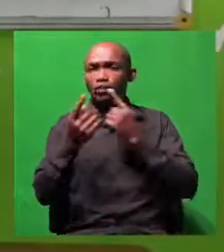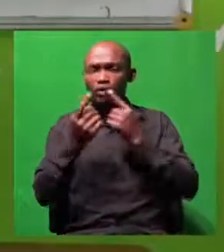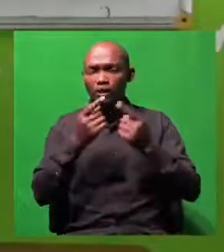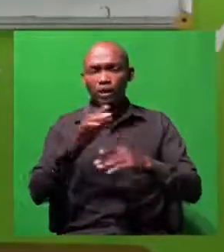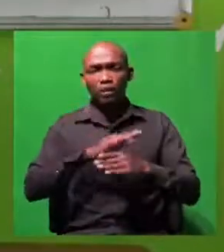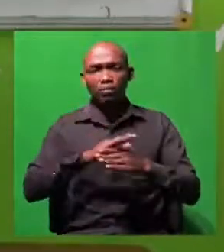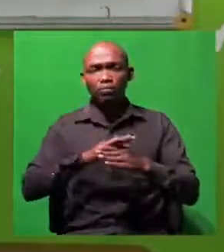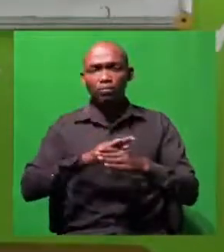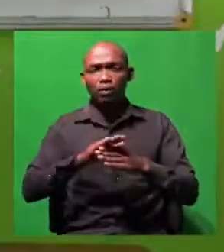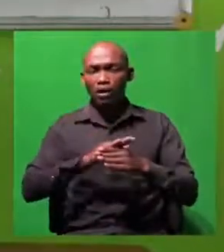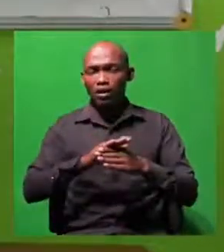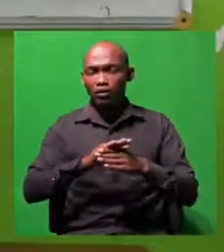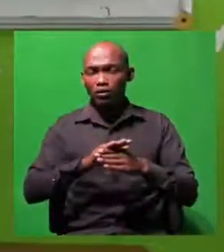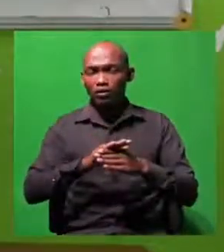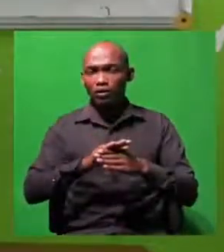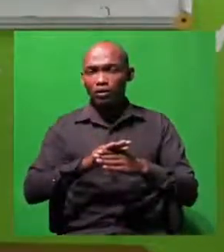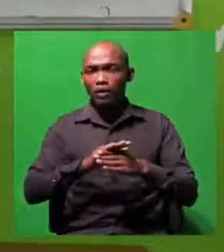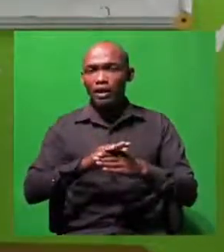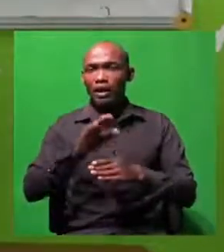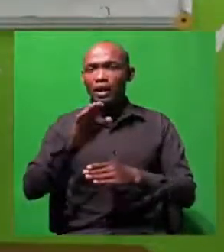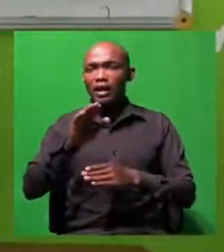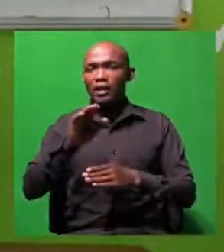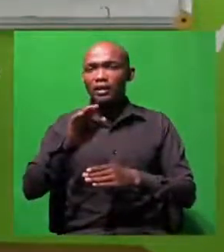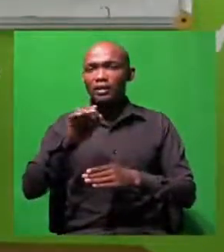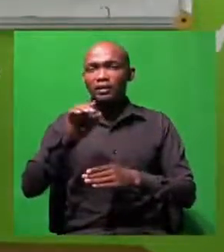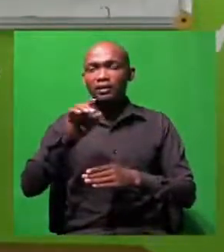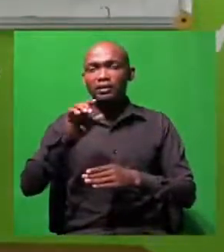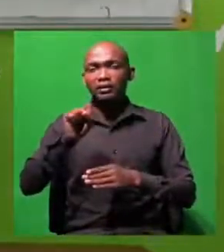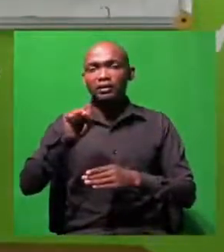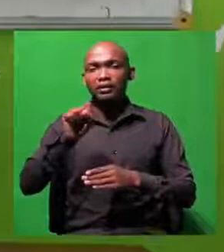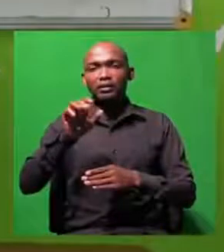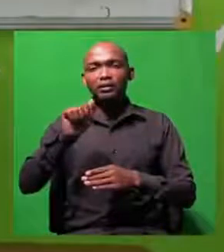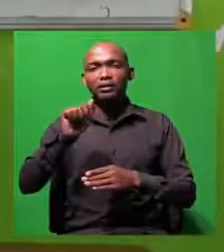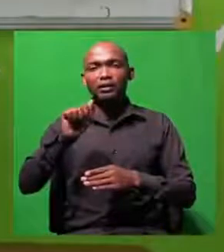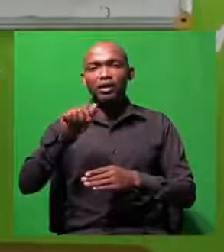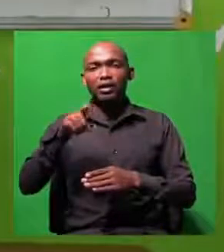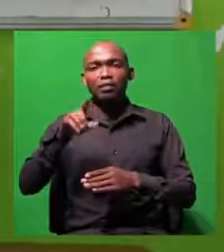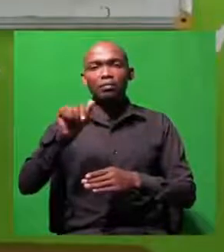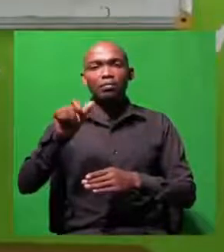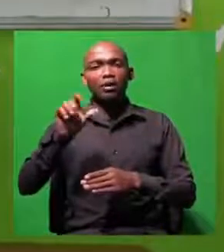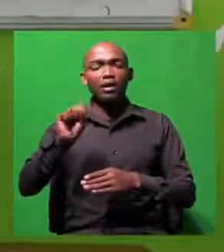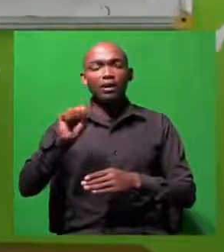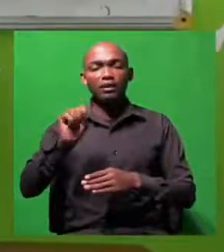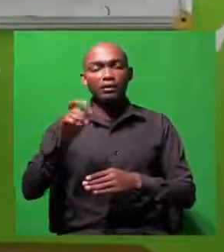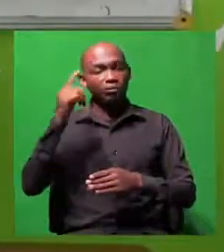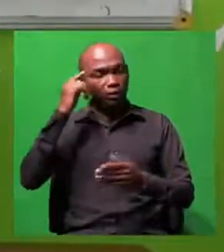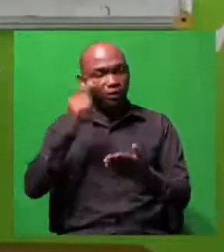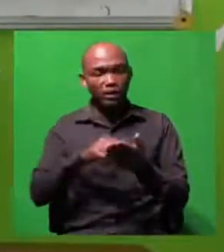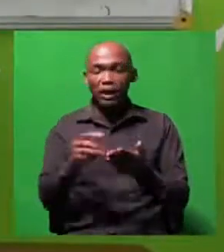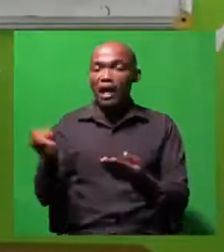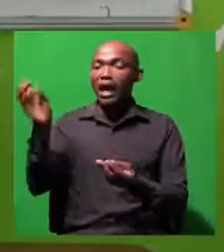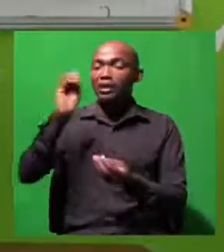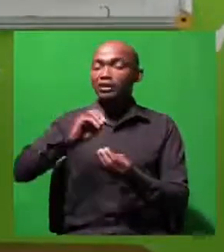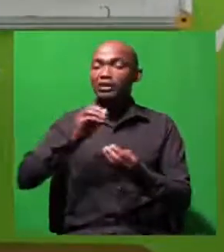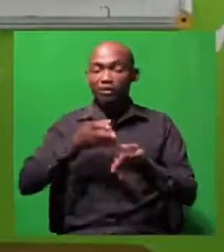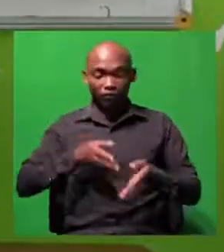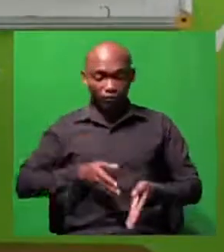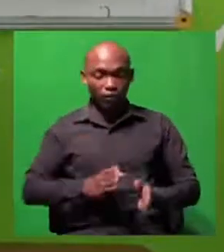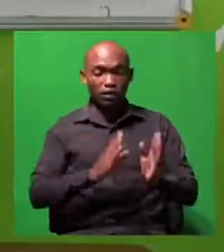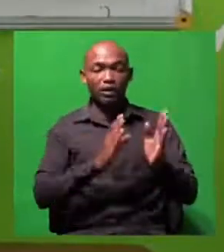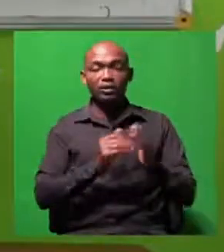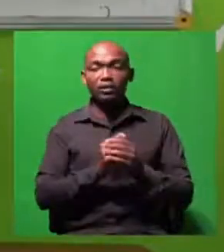There was no surplus. When we are talking about surplus, we mean excess in production or in